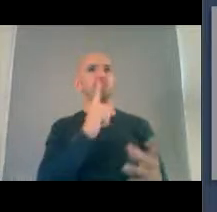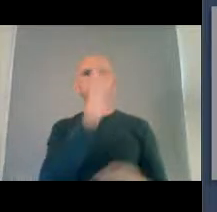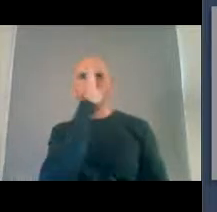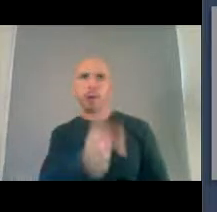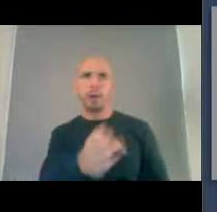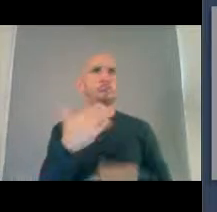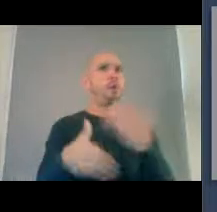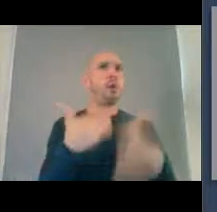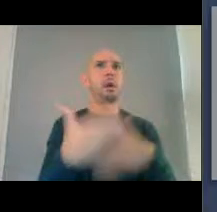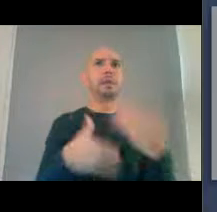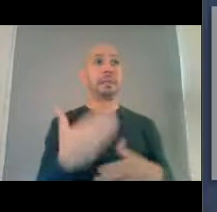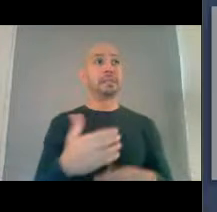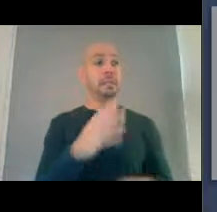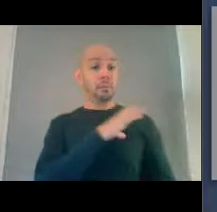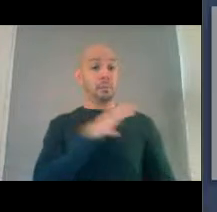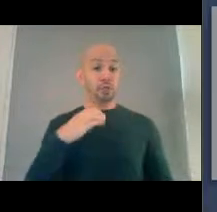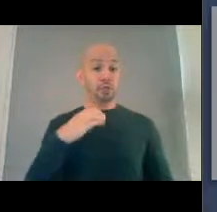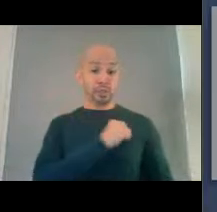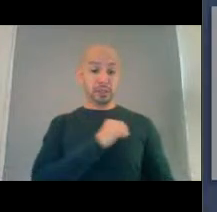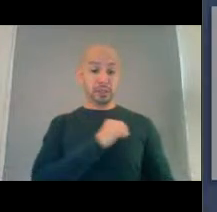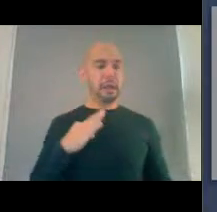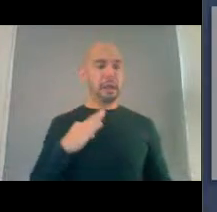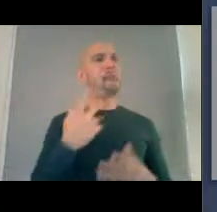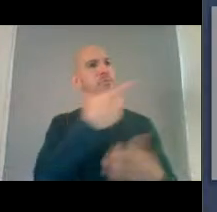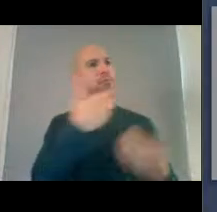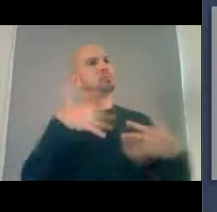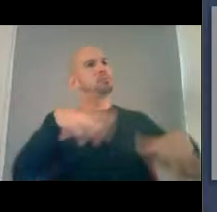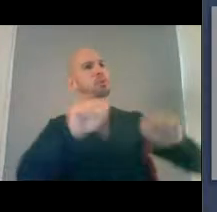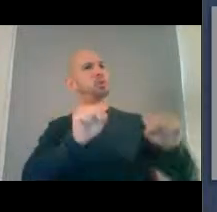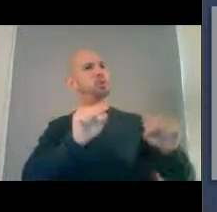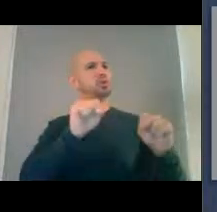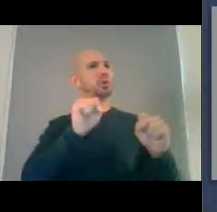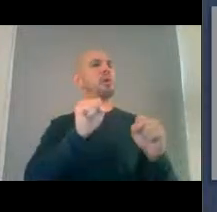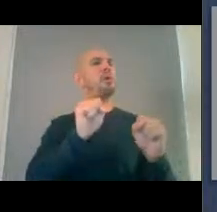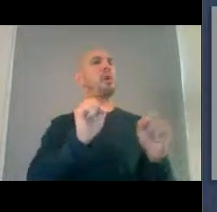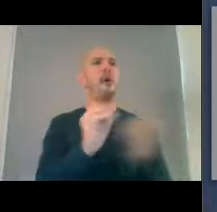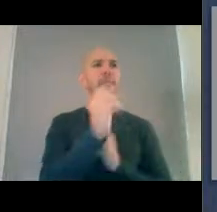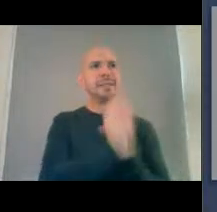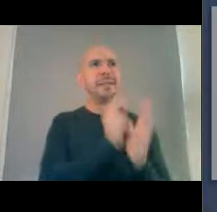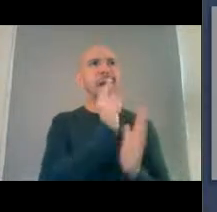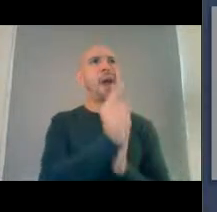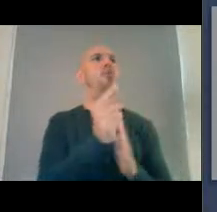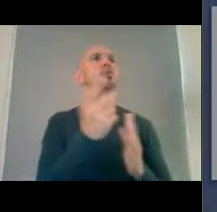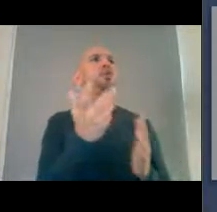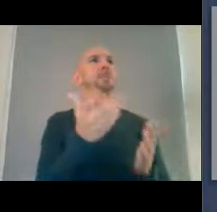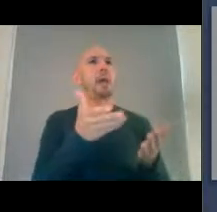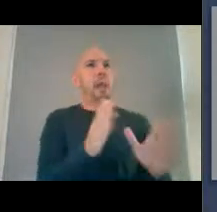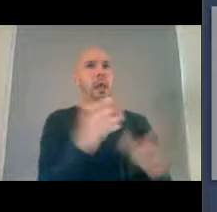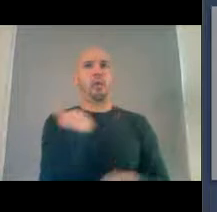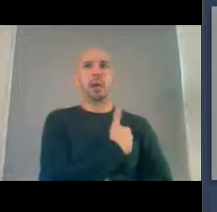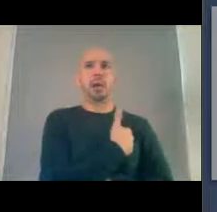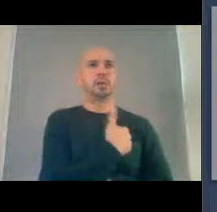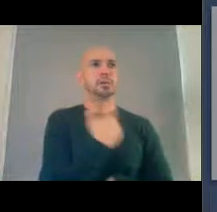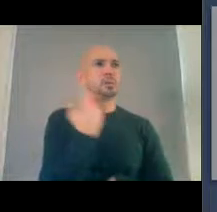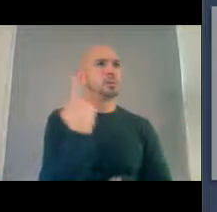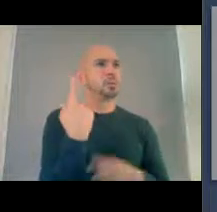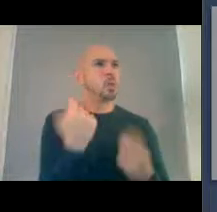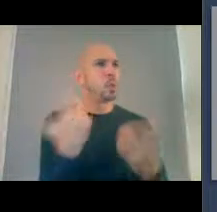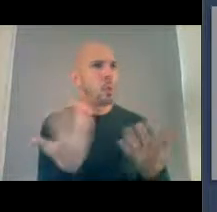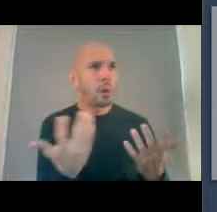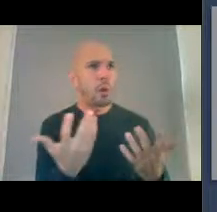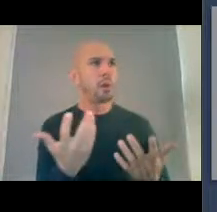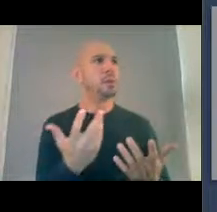commission staff even held office hours for this program and others um which allowed us to kind of work at the